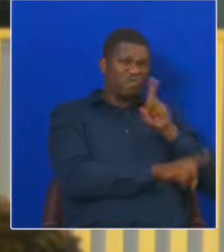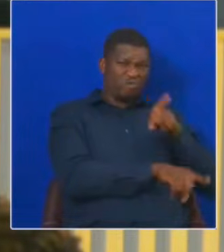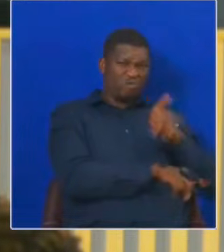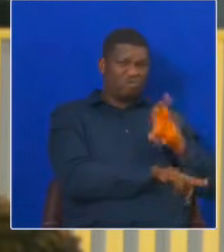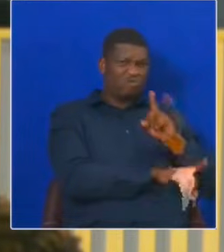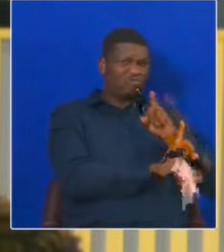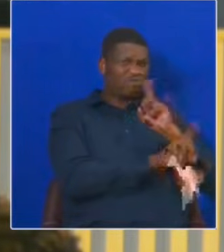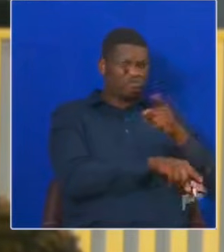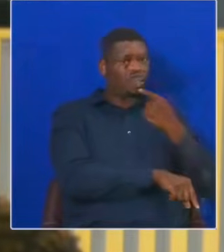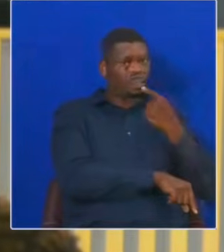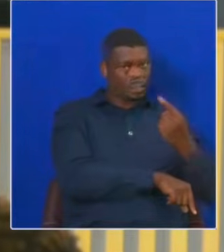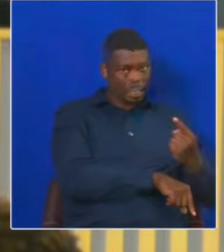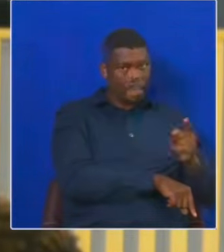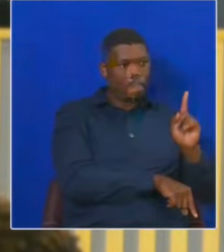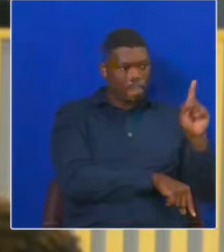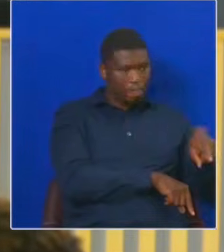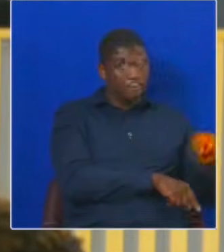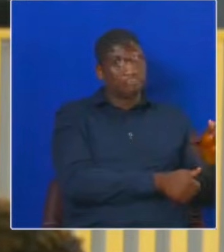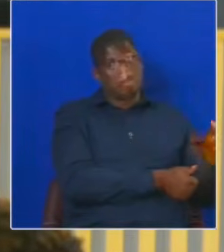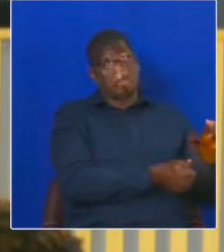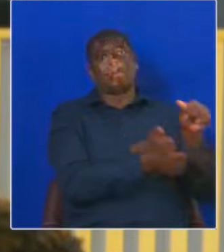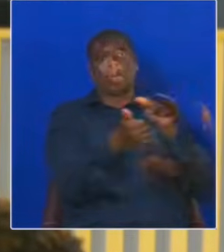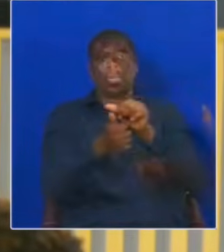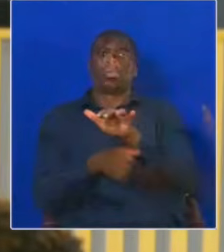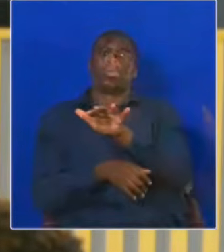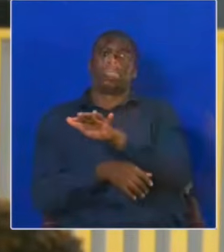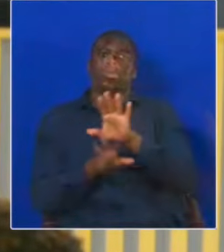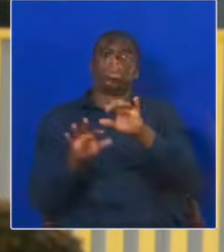they should be returned to the lawful owner.